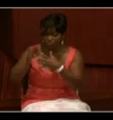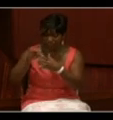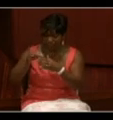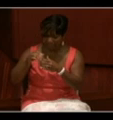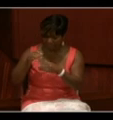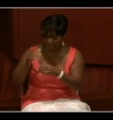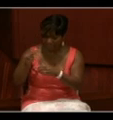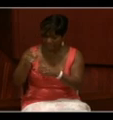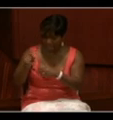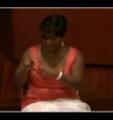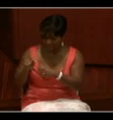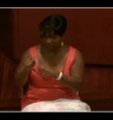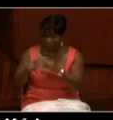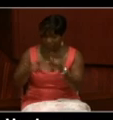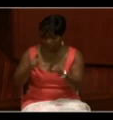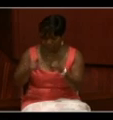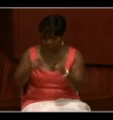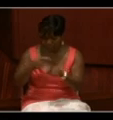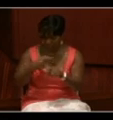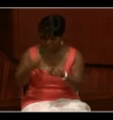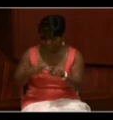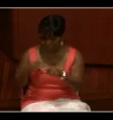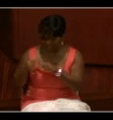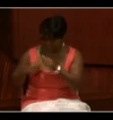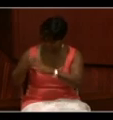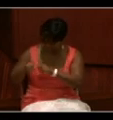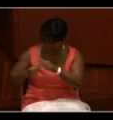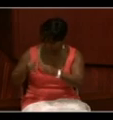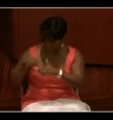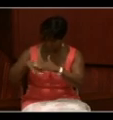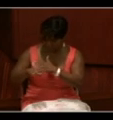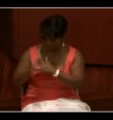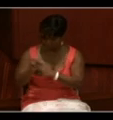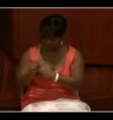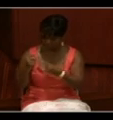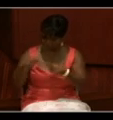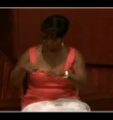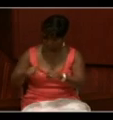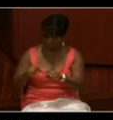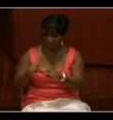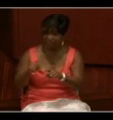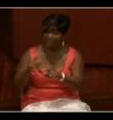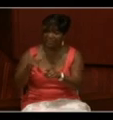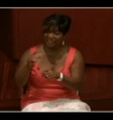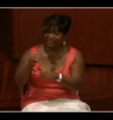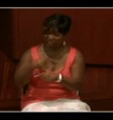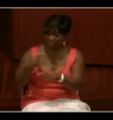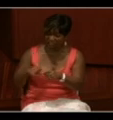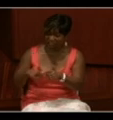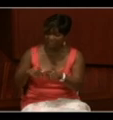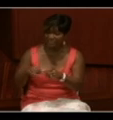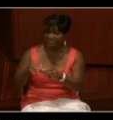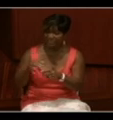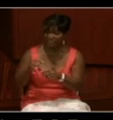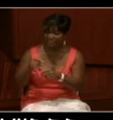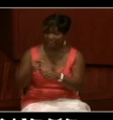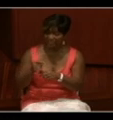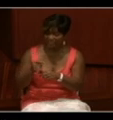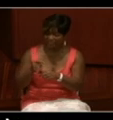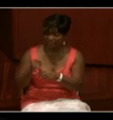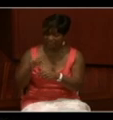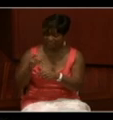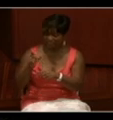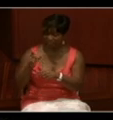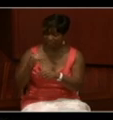who were of Chinese ancestry who entered the U.S. during the Chinese exclusion periods, and that's between 1882